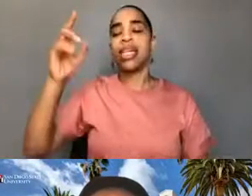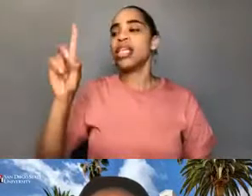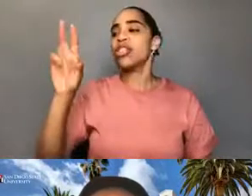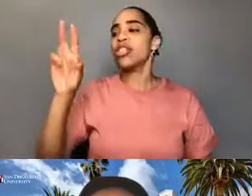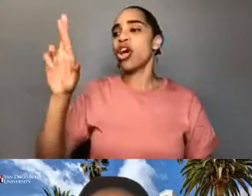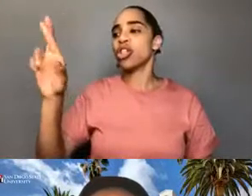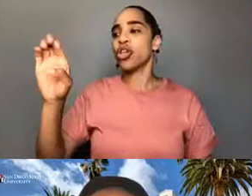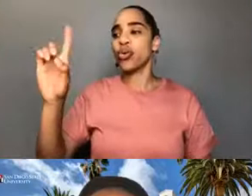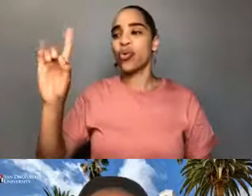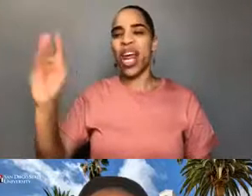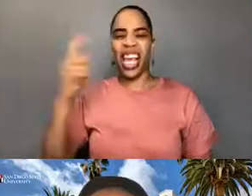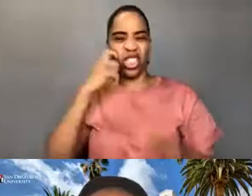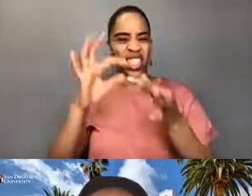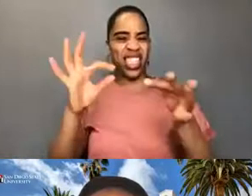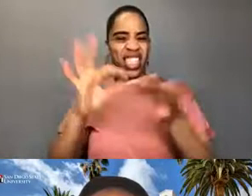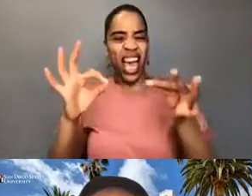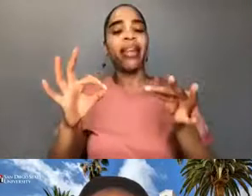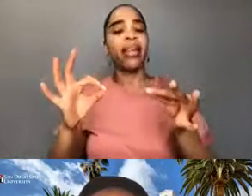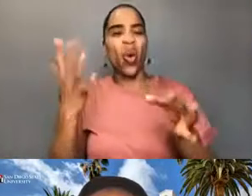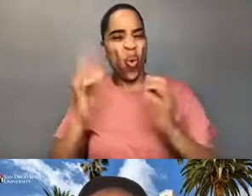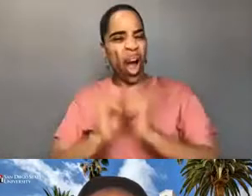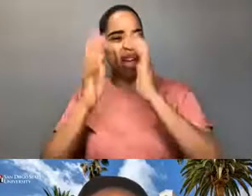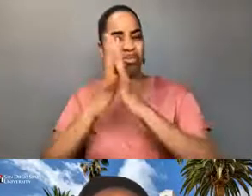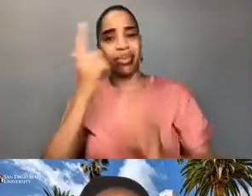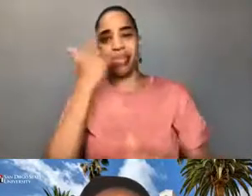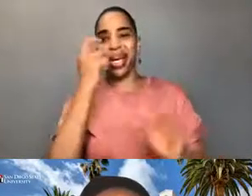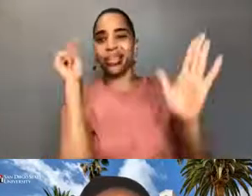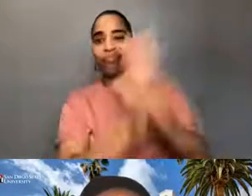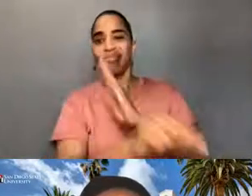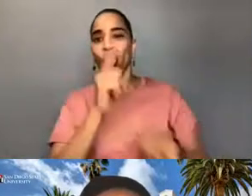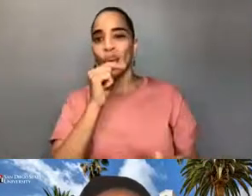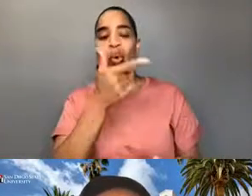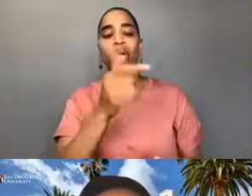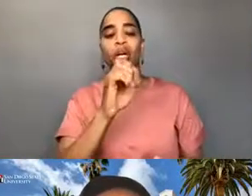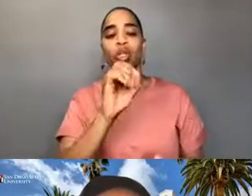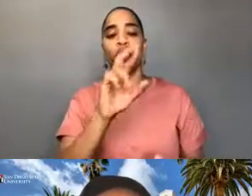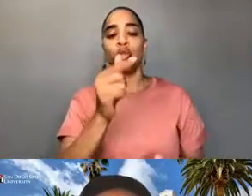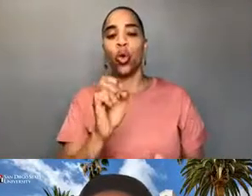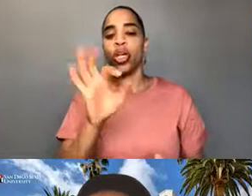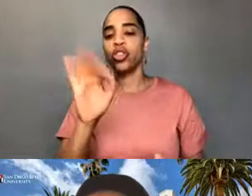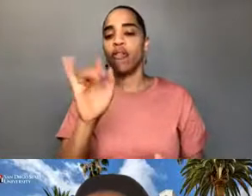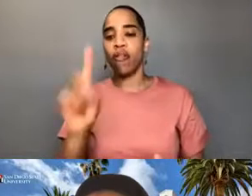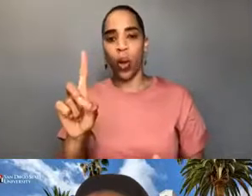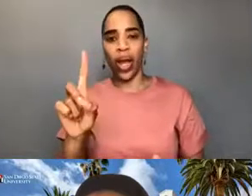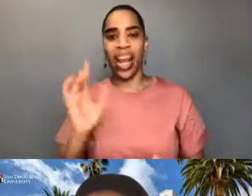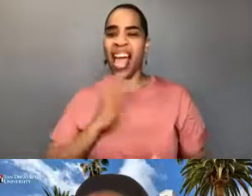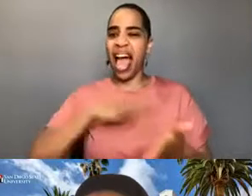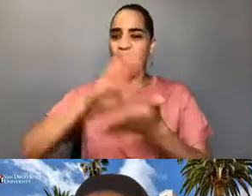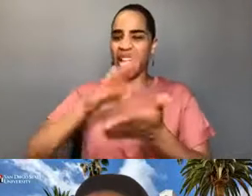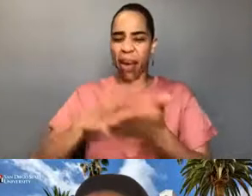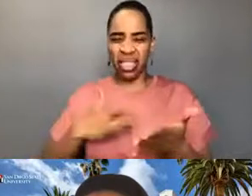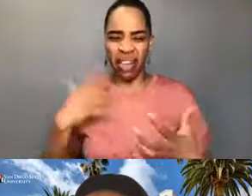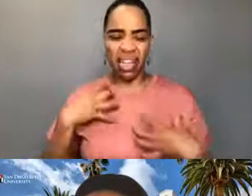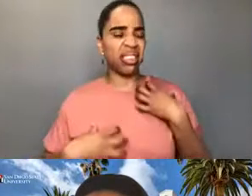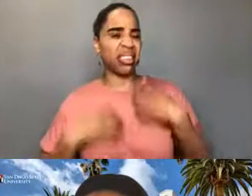said, after the murder of George Floyd. And our campus had a number of different responses to that.